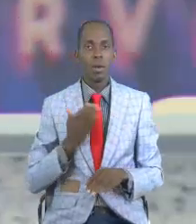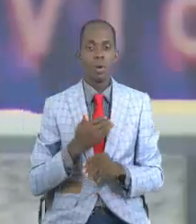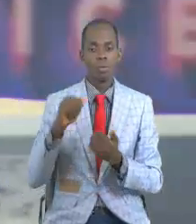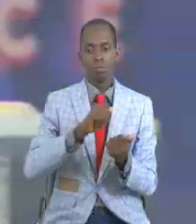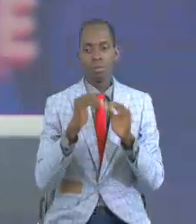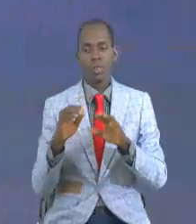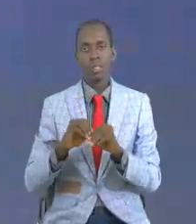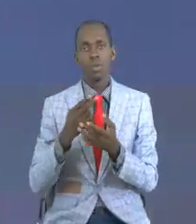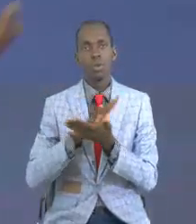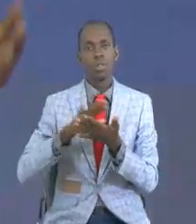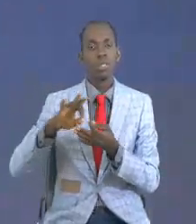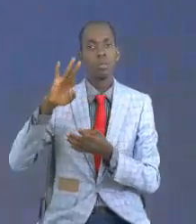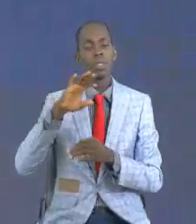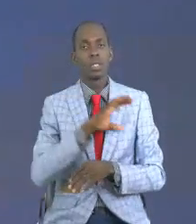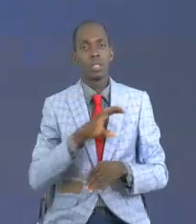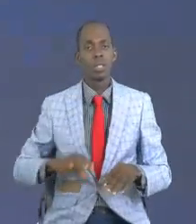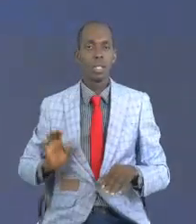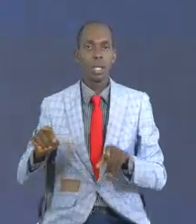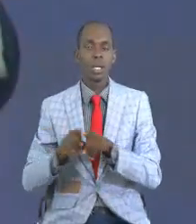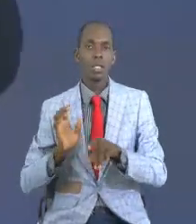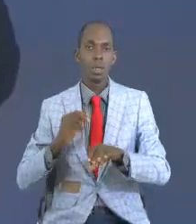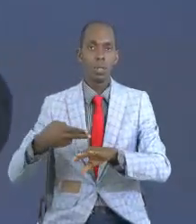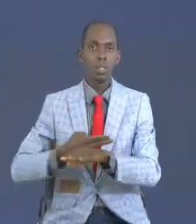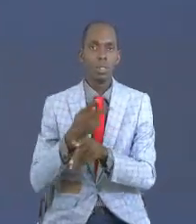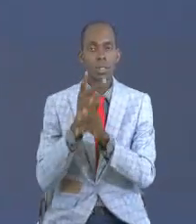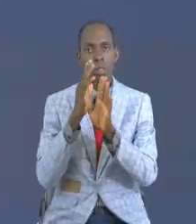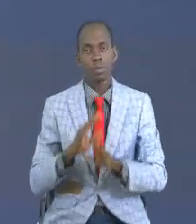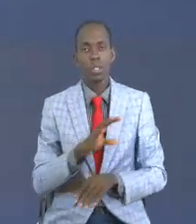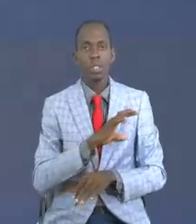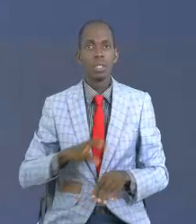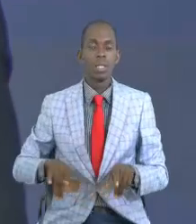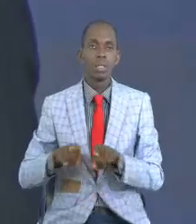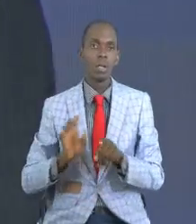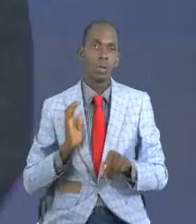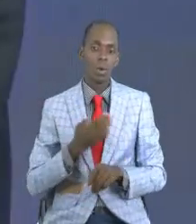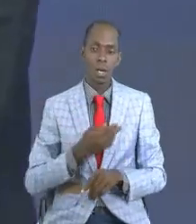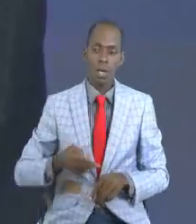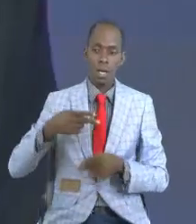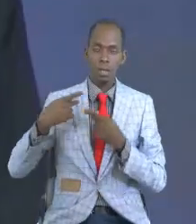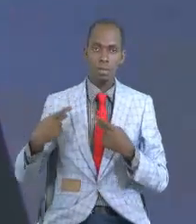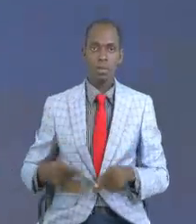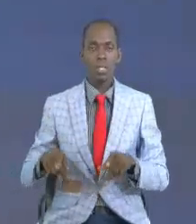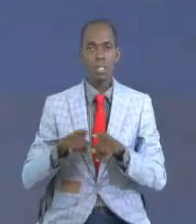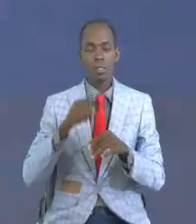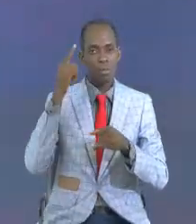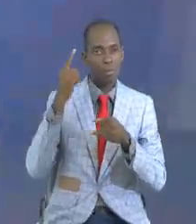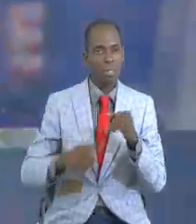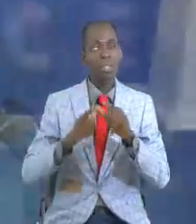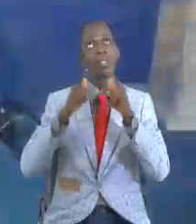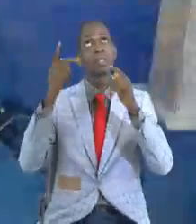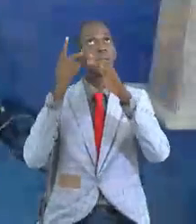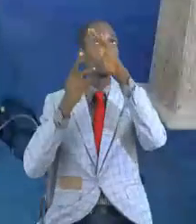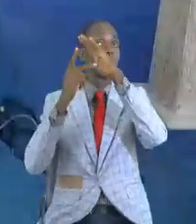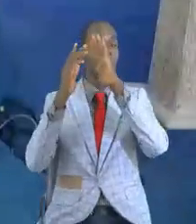as our shepherd cries as our high priest christ at the final and the great prophet christ at the final